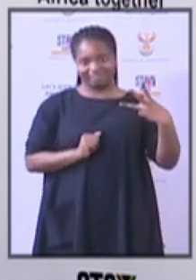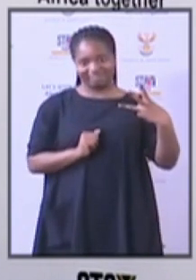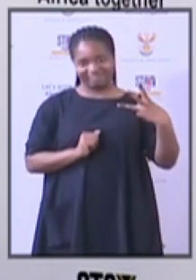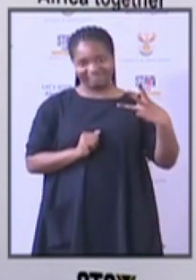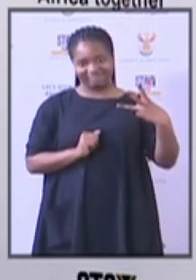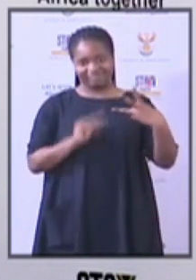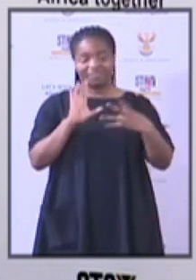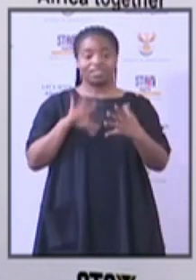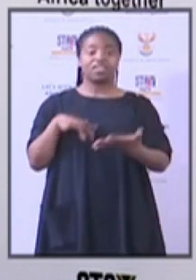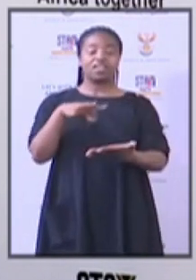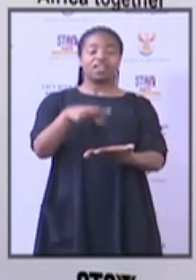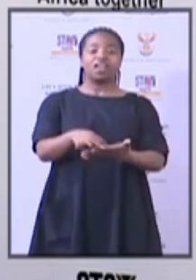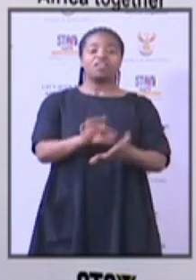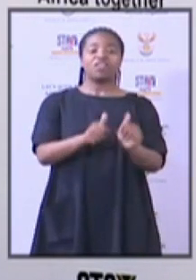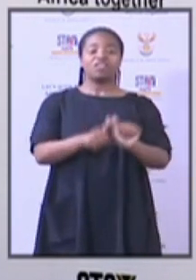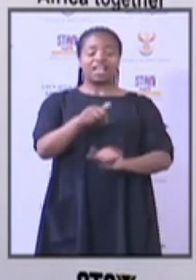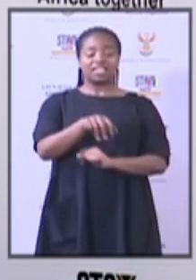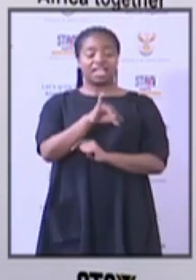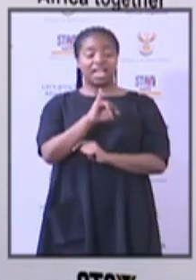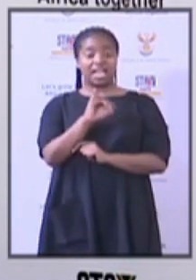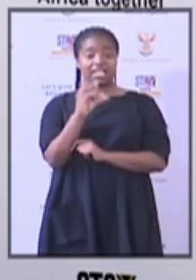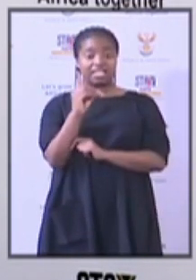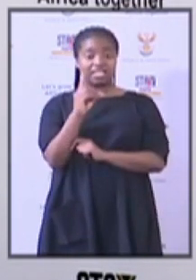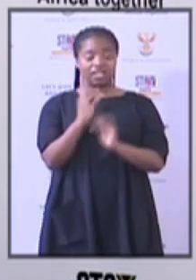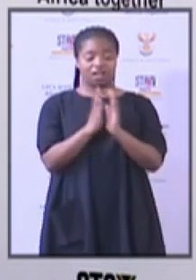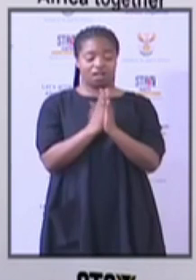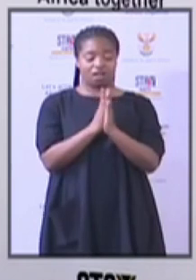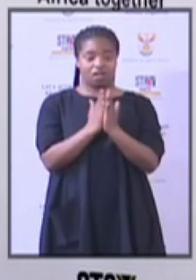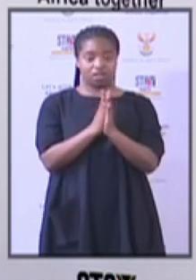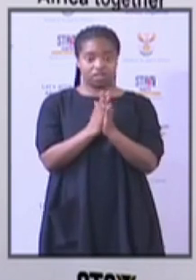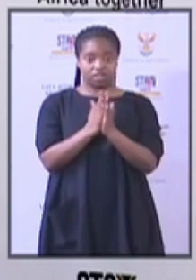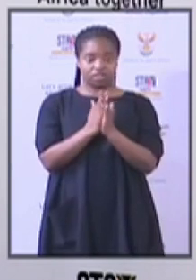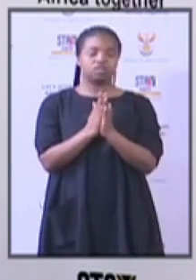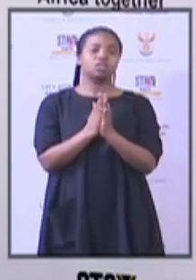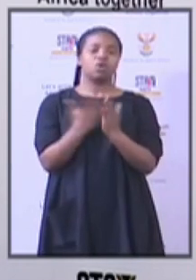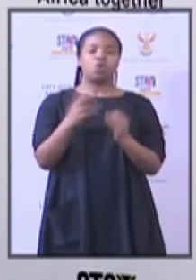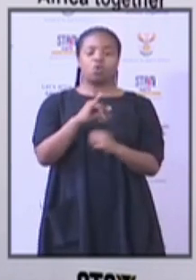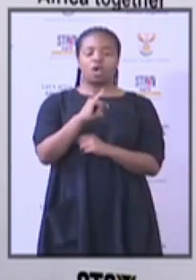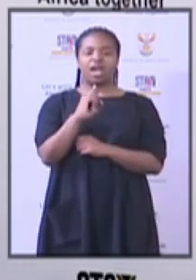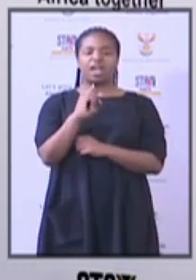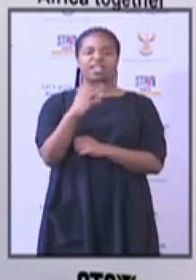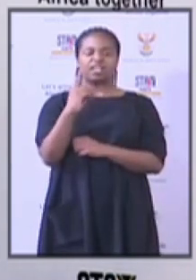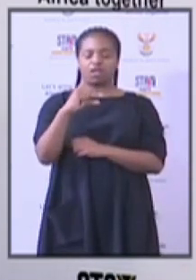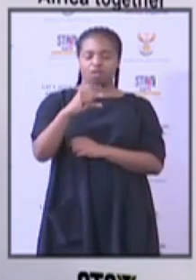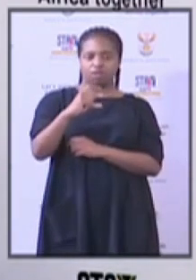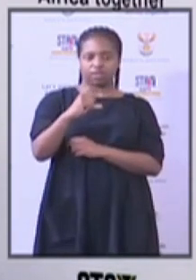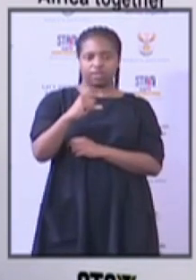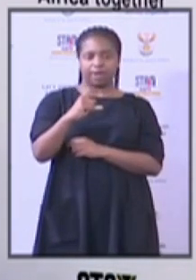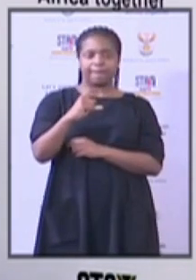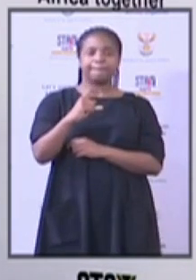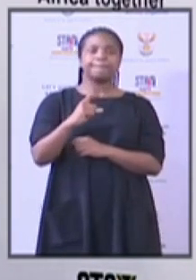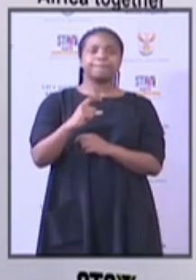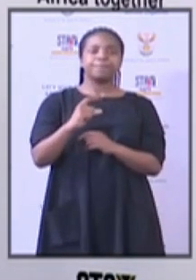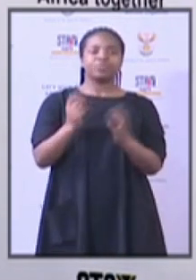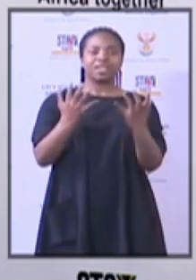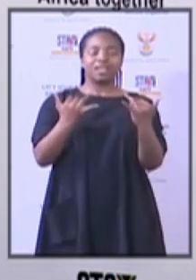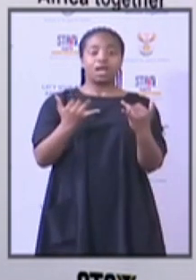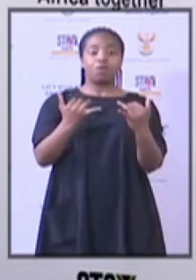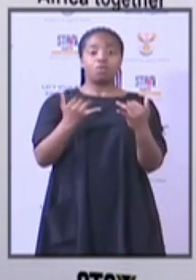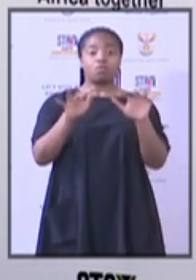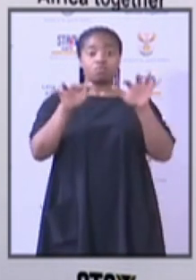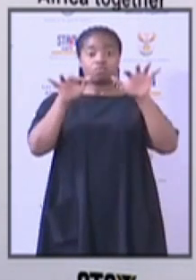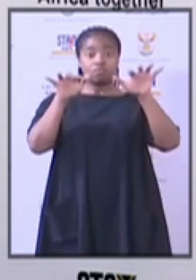applications for first issue of identity card or green barcoded identity document. Now, those